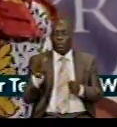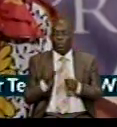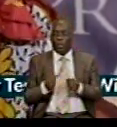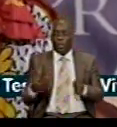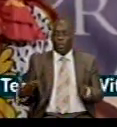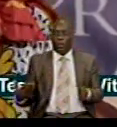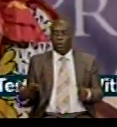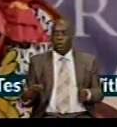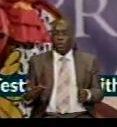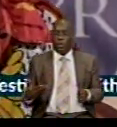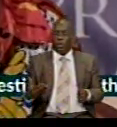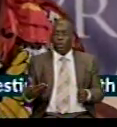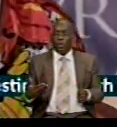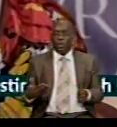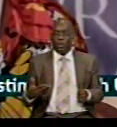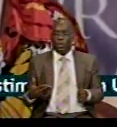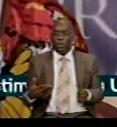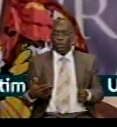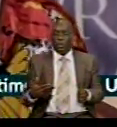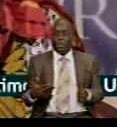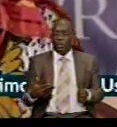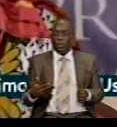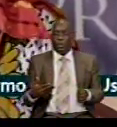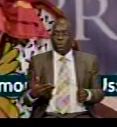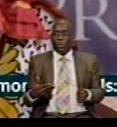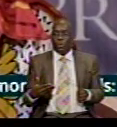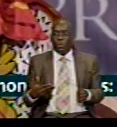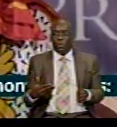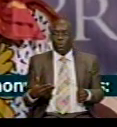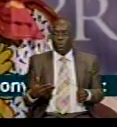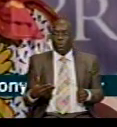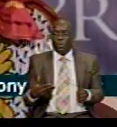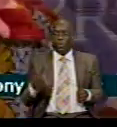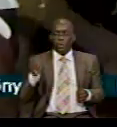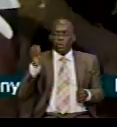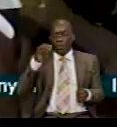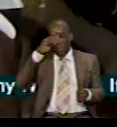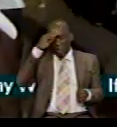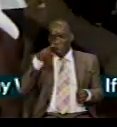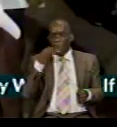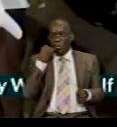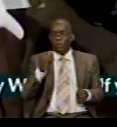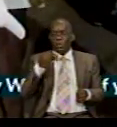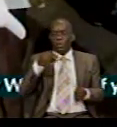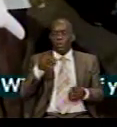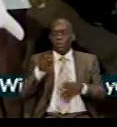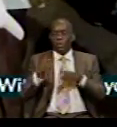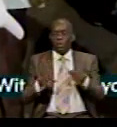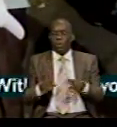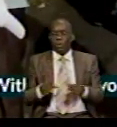very 100% today, tomorrow, 2 days and so on, I'll be very fine. Okay. So you used to walk using a crutch?